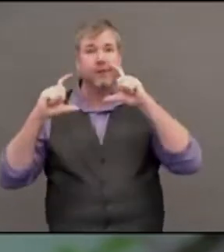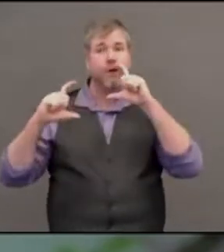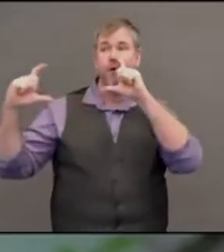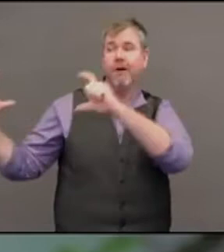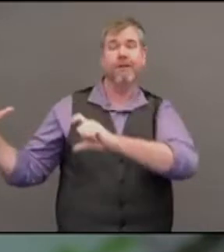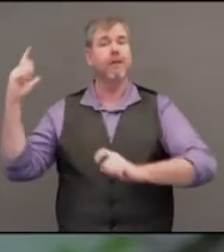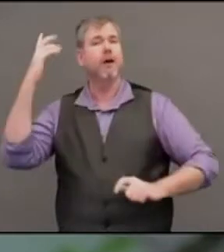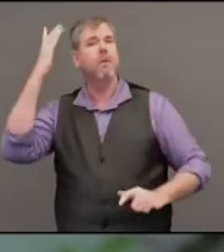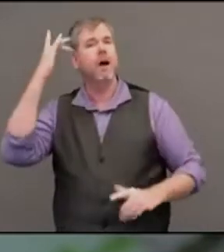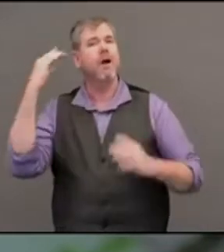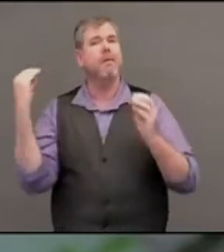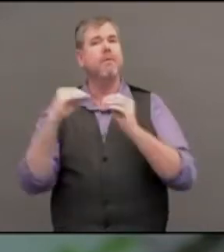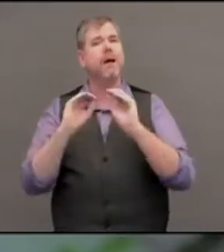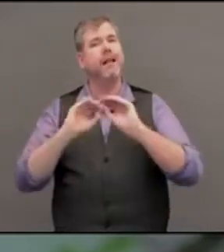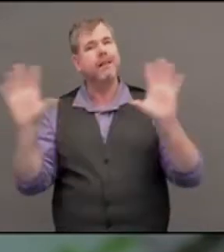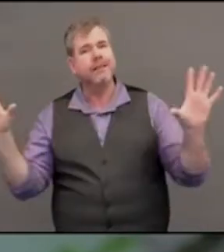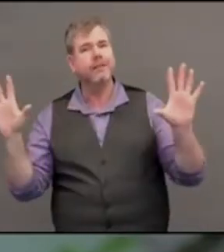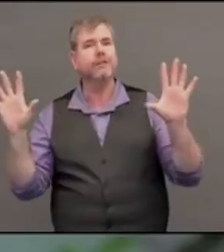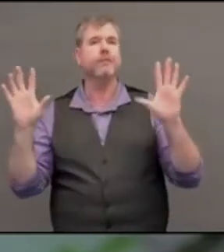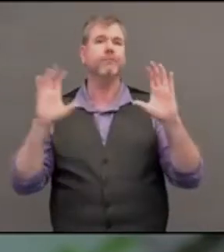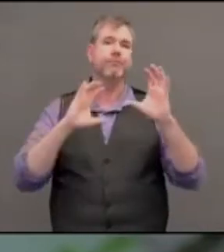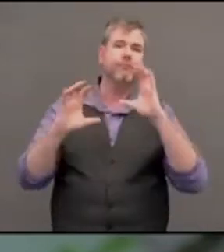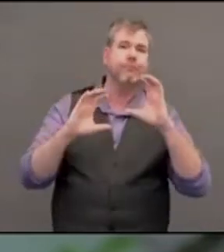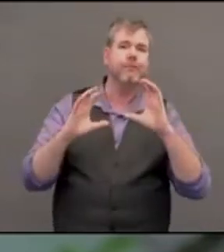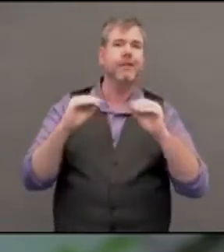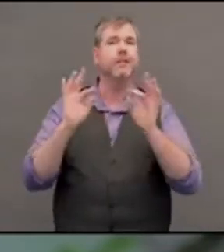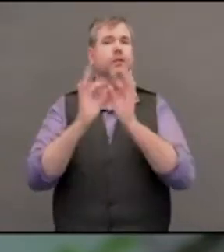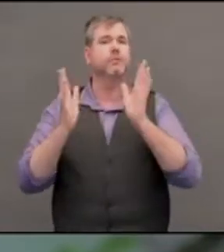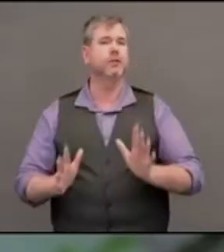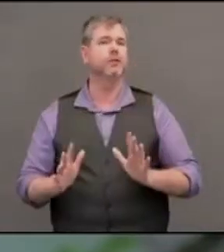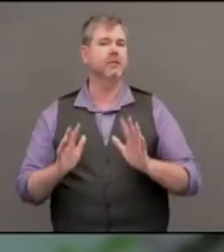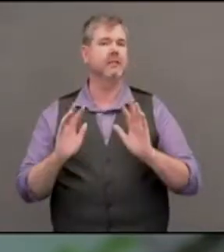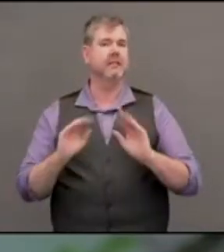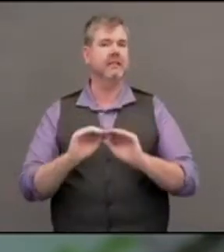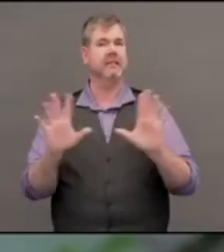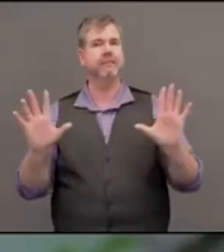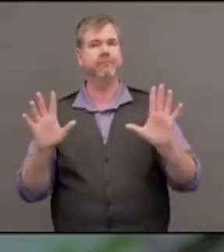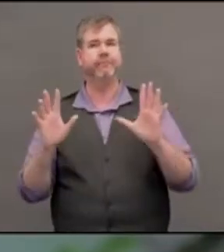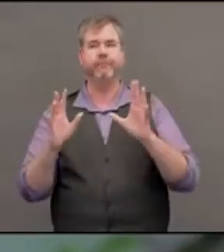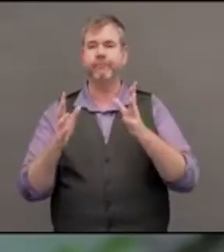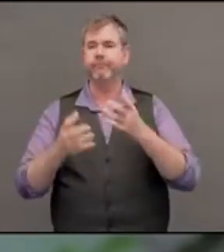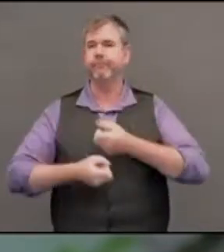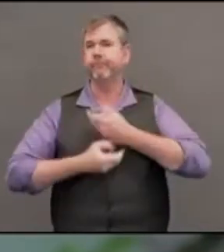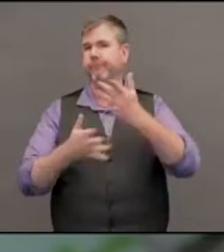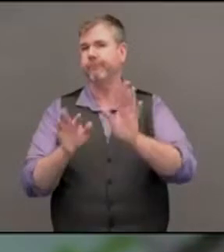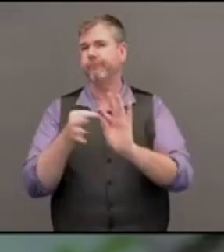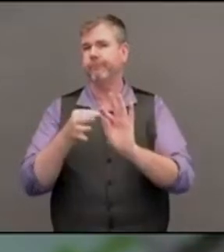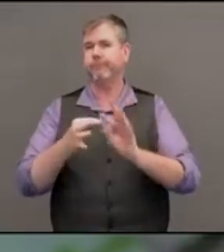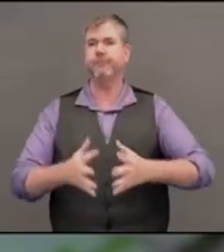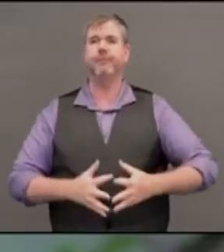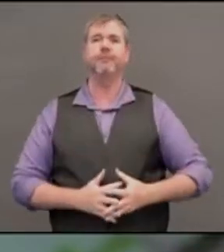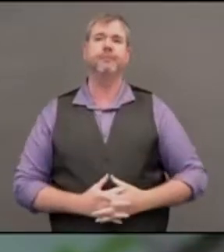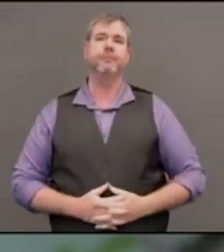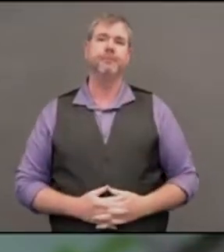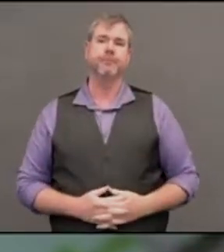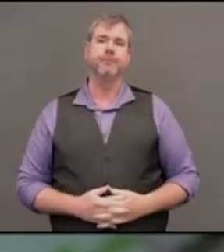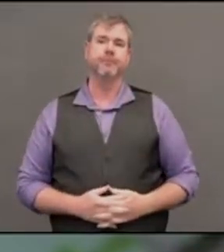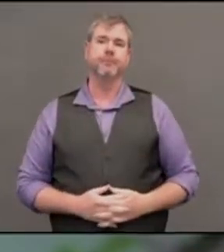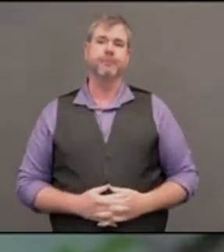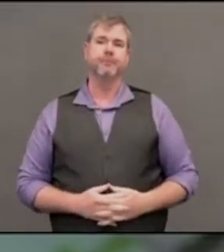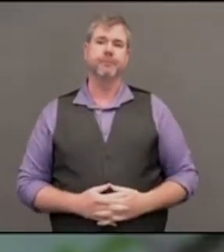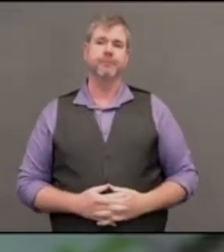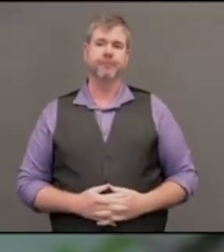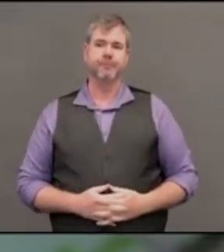American Sign Language interpreters, can clearly understand and properly communicate the information that we will be sharing this